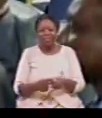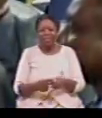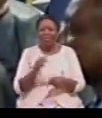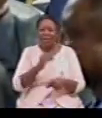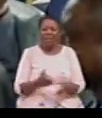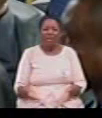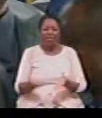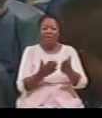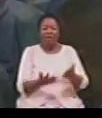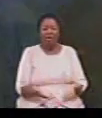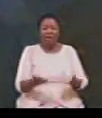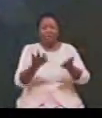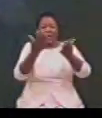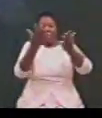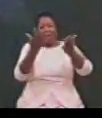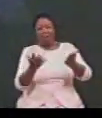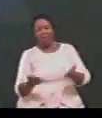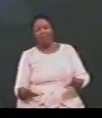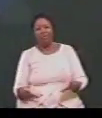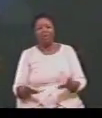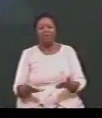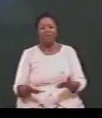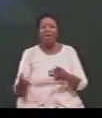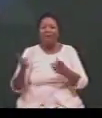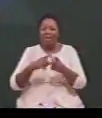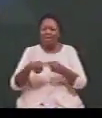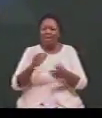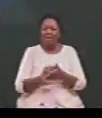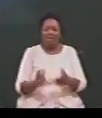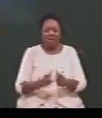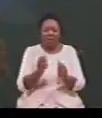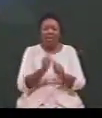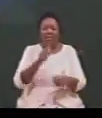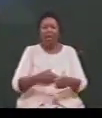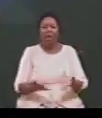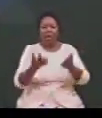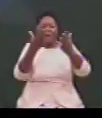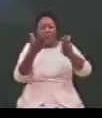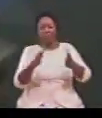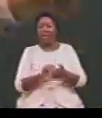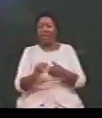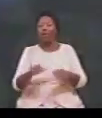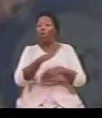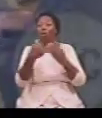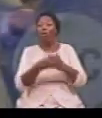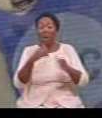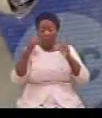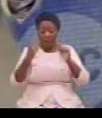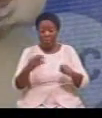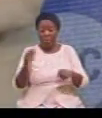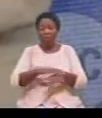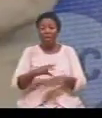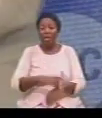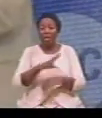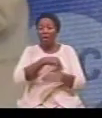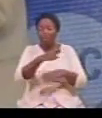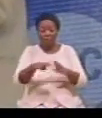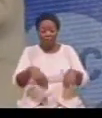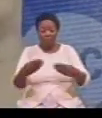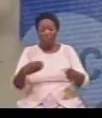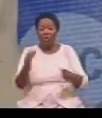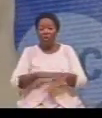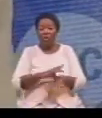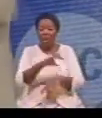heavier load, a greater load, that all the powers on earth and all the provision on